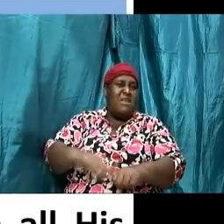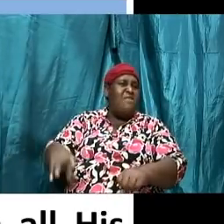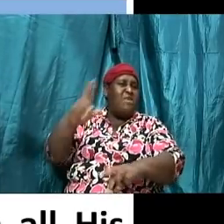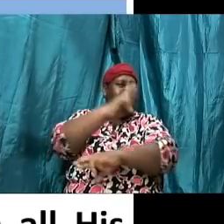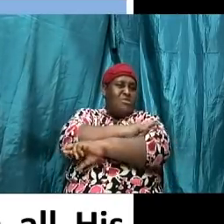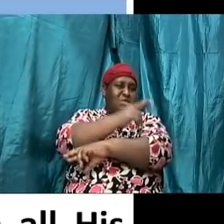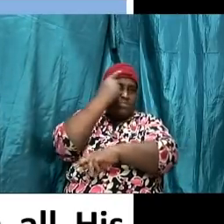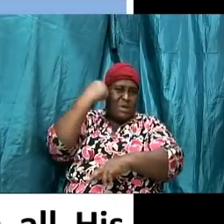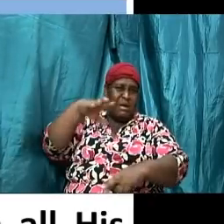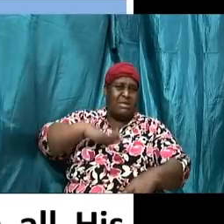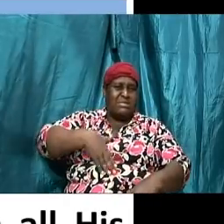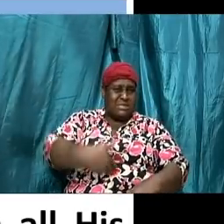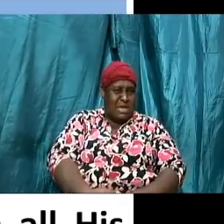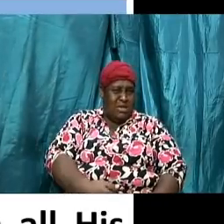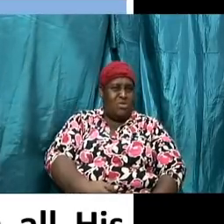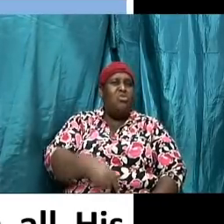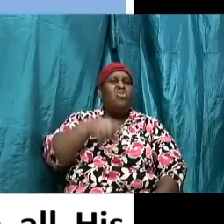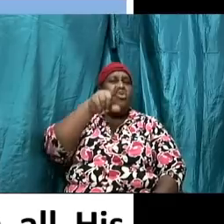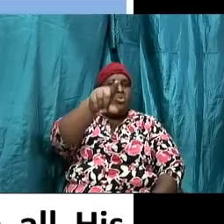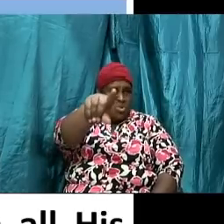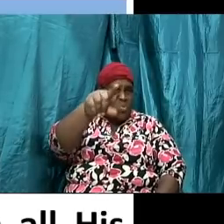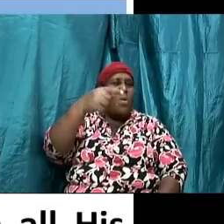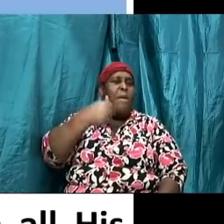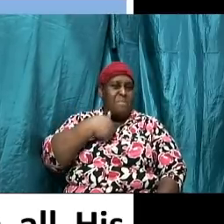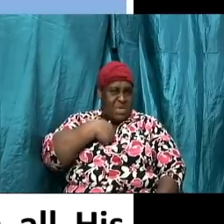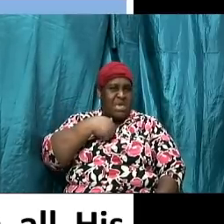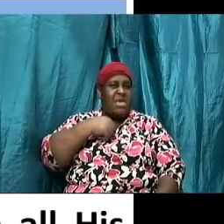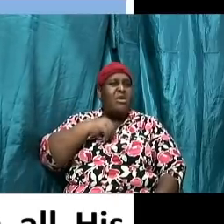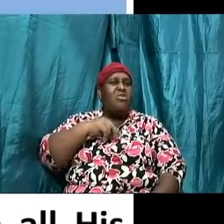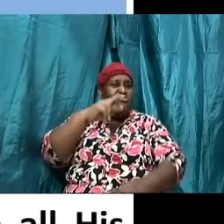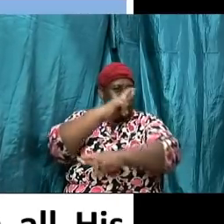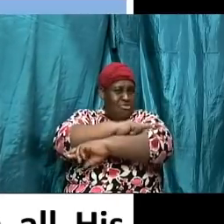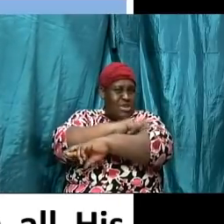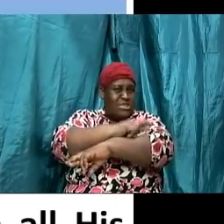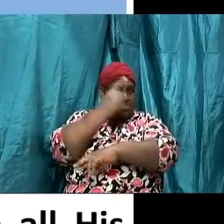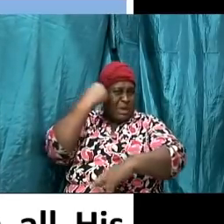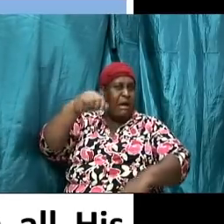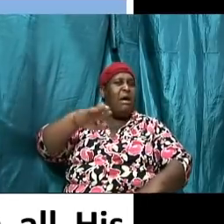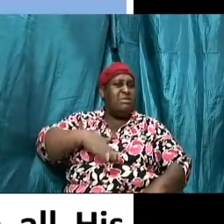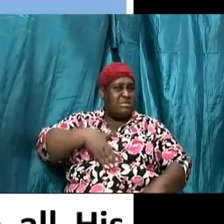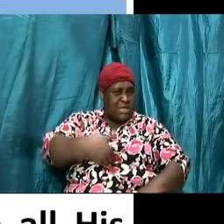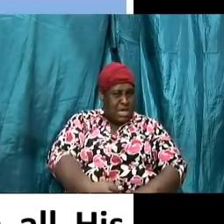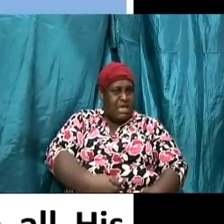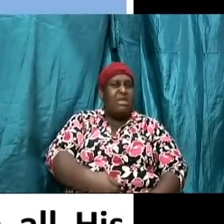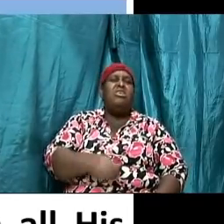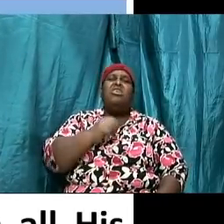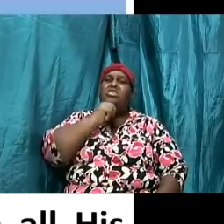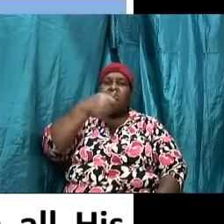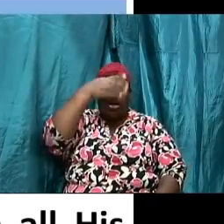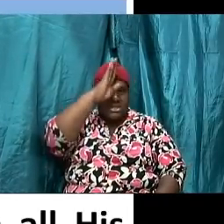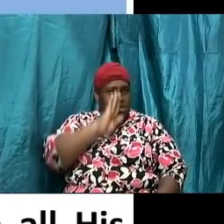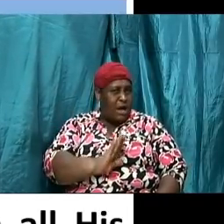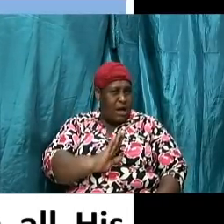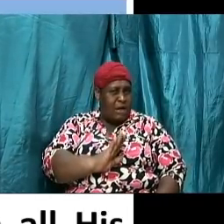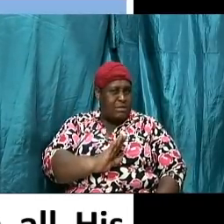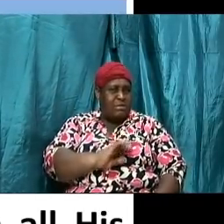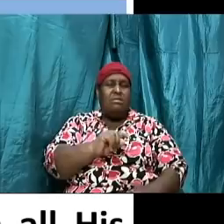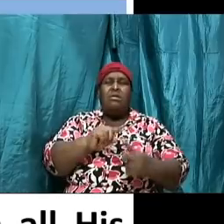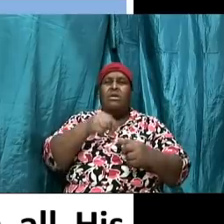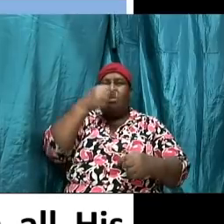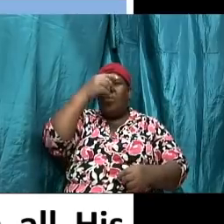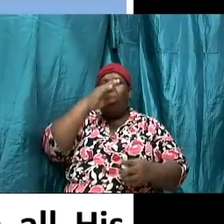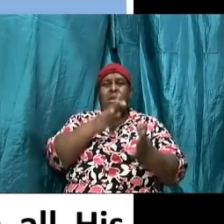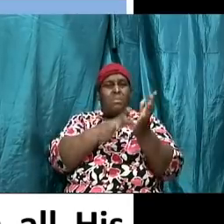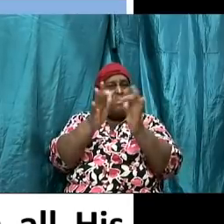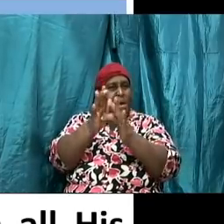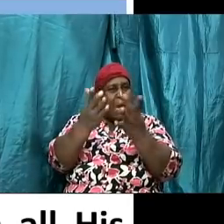tired. You and I rest because we are tired, but not God. But can I tell you, when the Bible says God rested, it